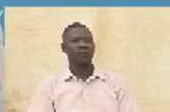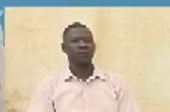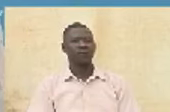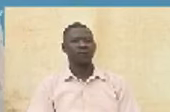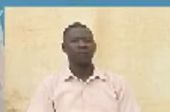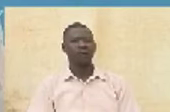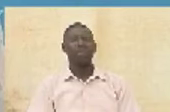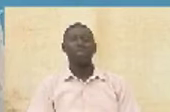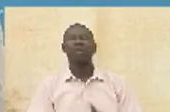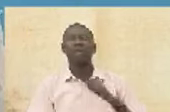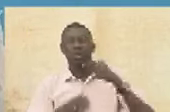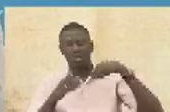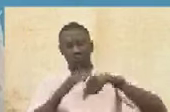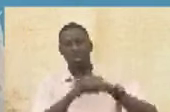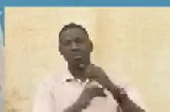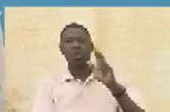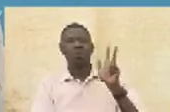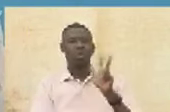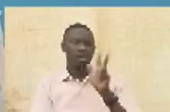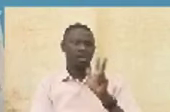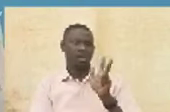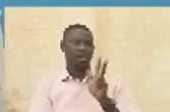We went into